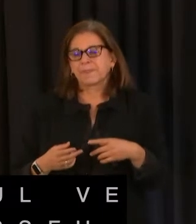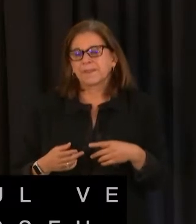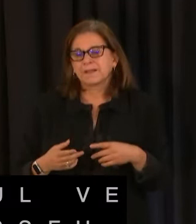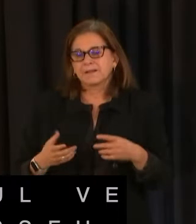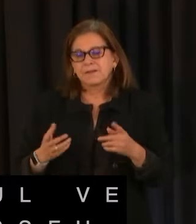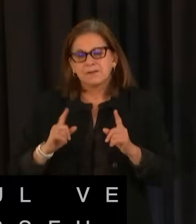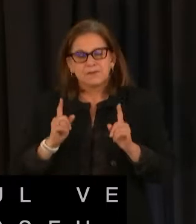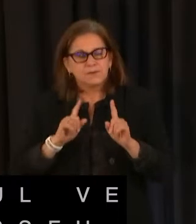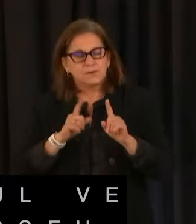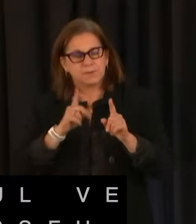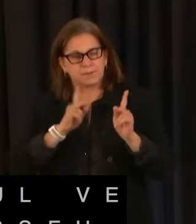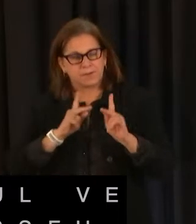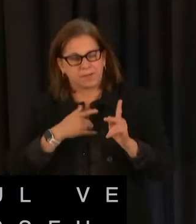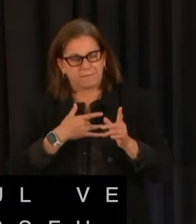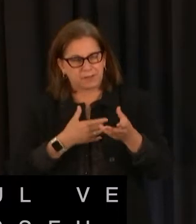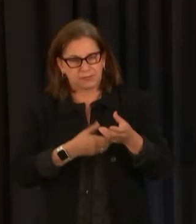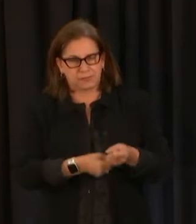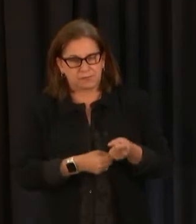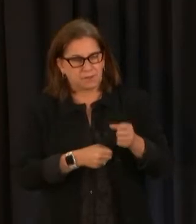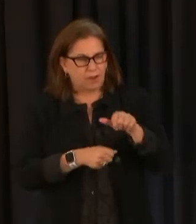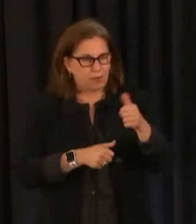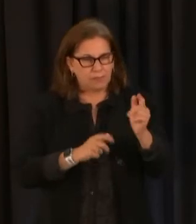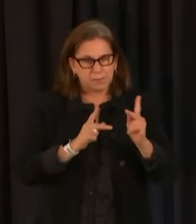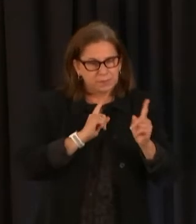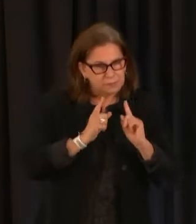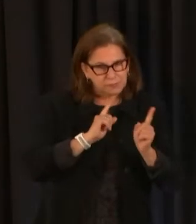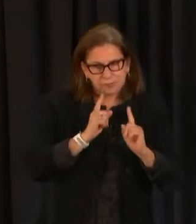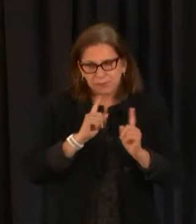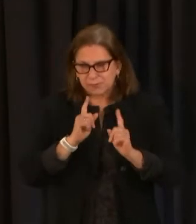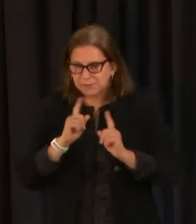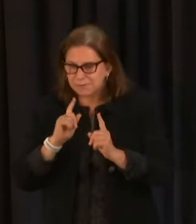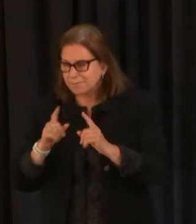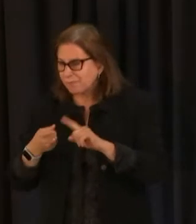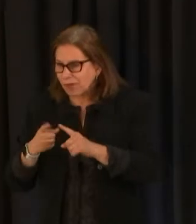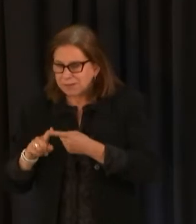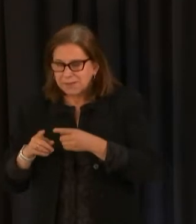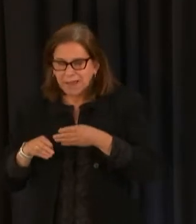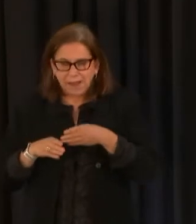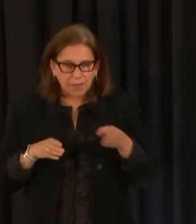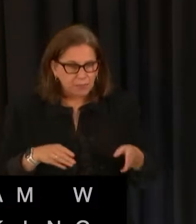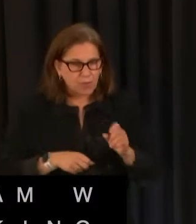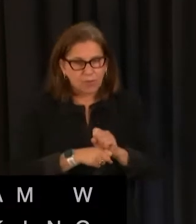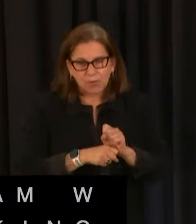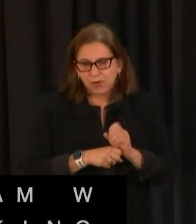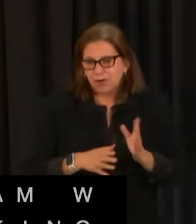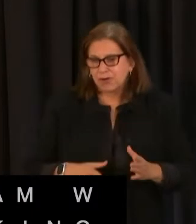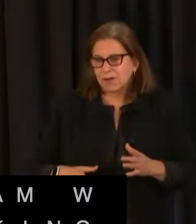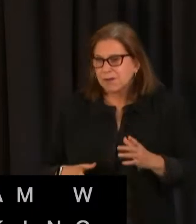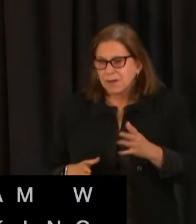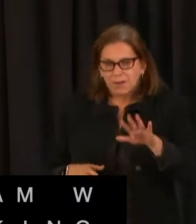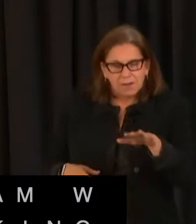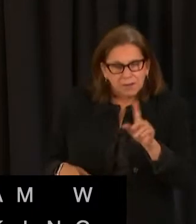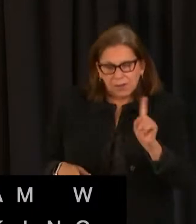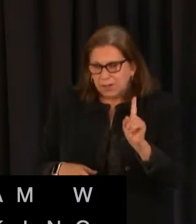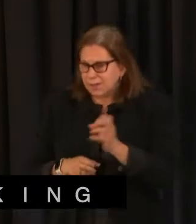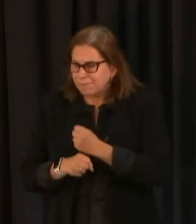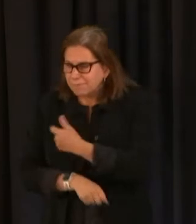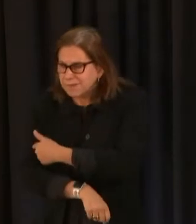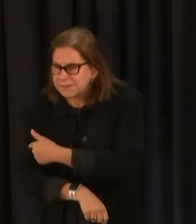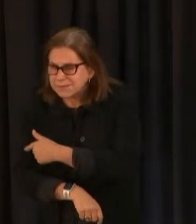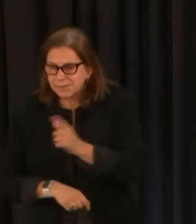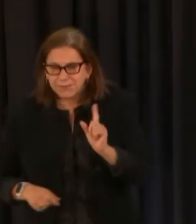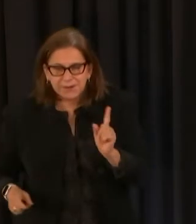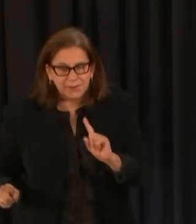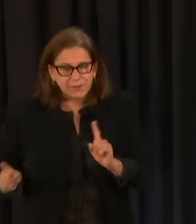where trusted people are talking to their neighbors and coworkers about getting vaccinated. This